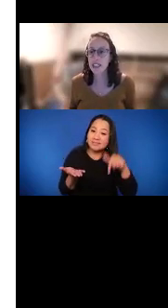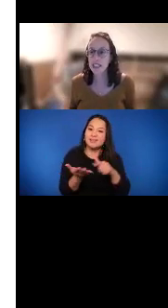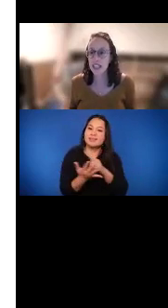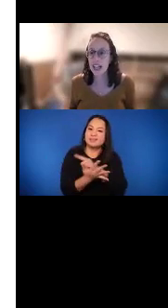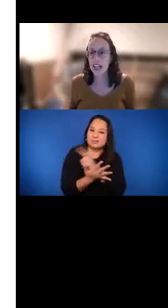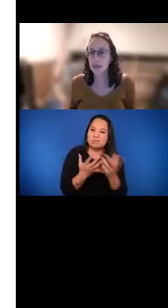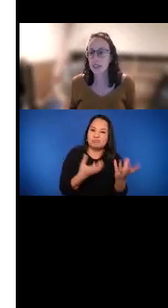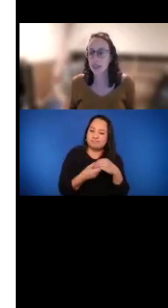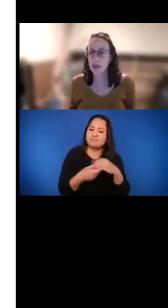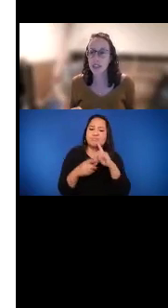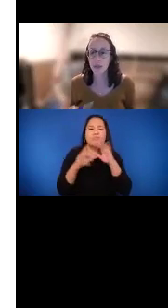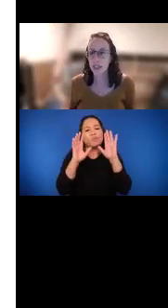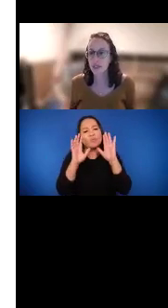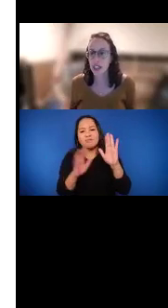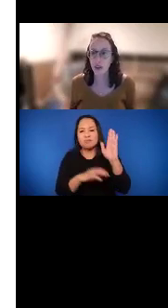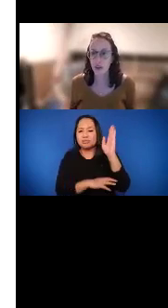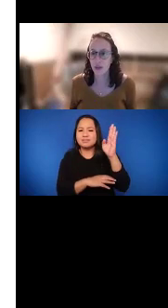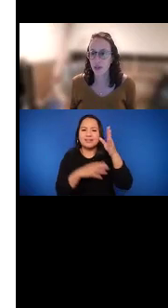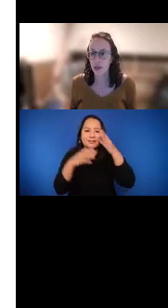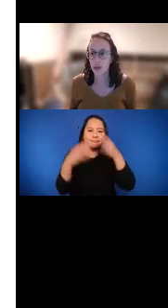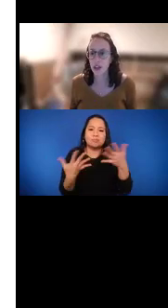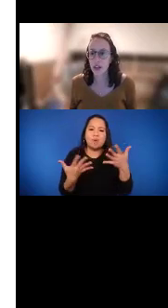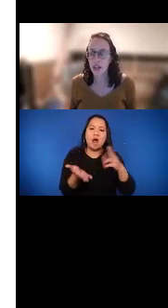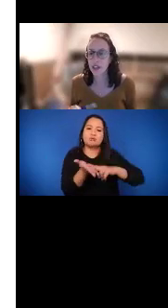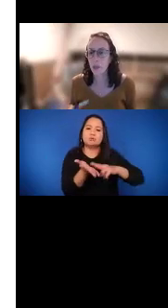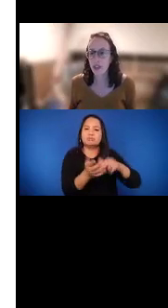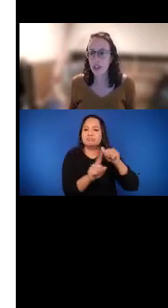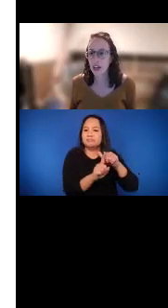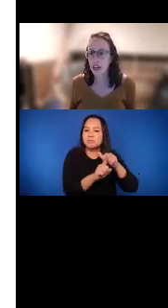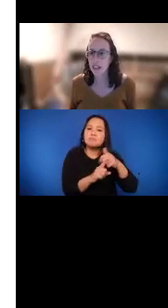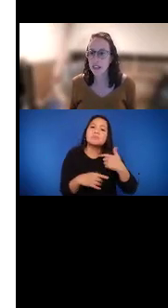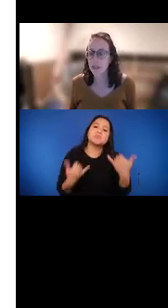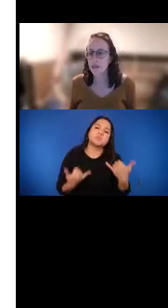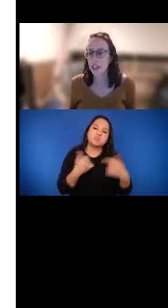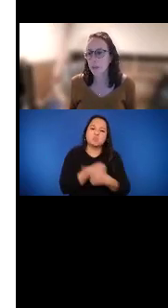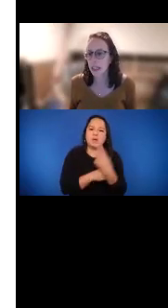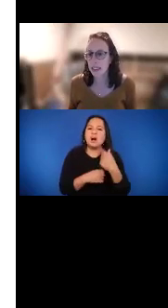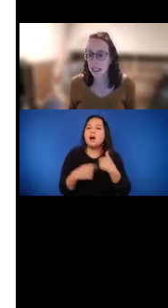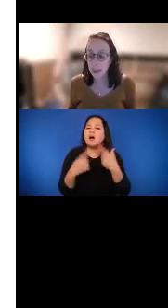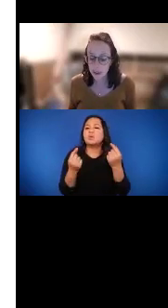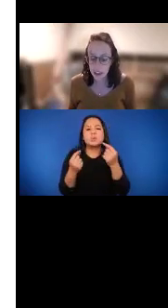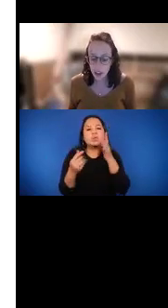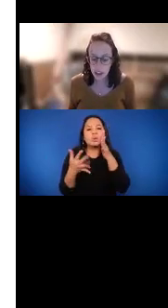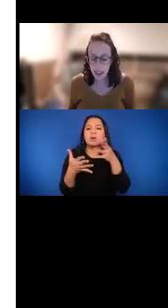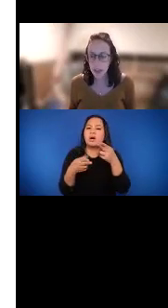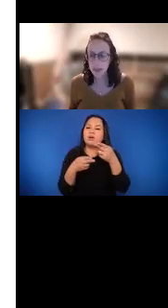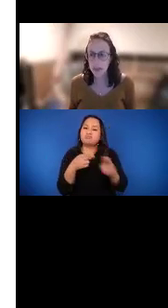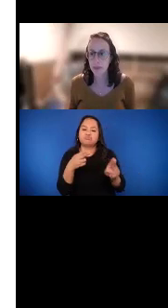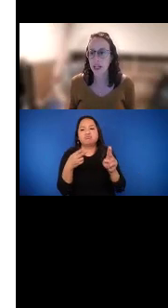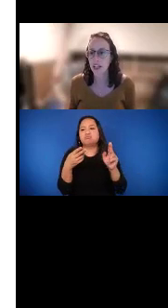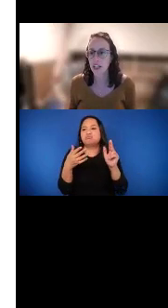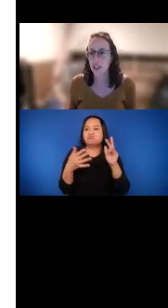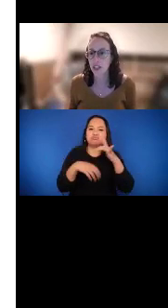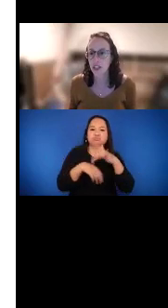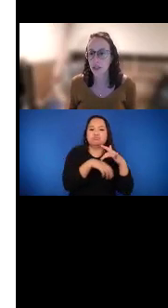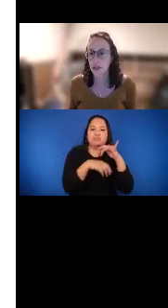So today, I'm just going to briefly go through kind of what they are and some very basic prevention tips.